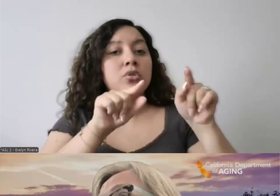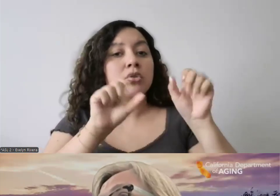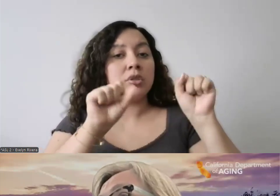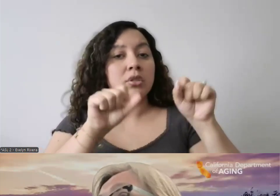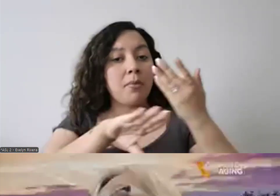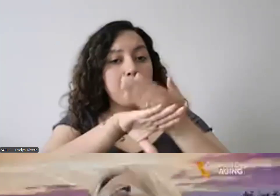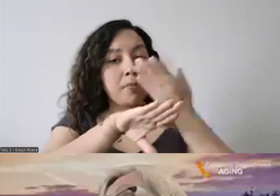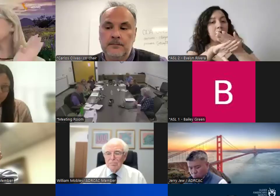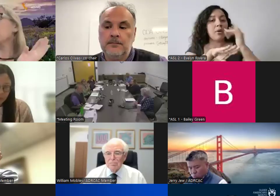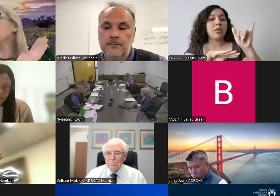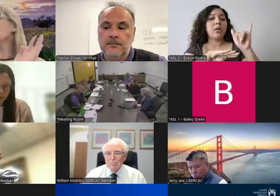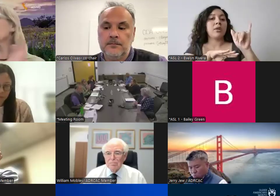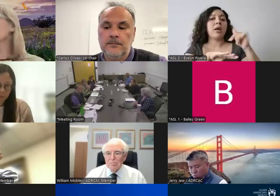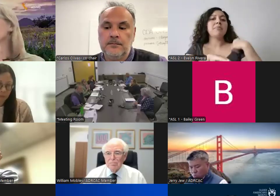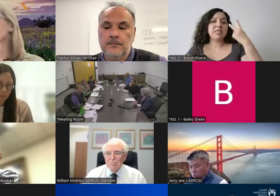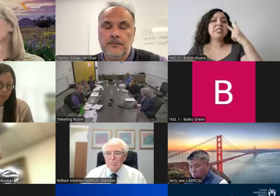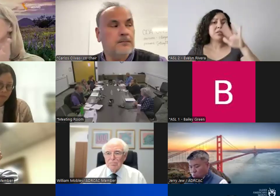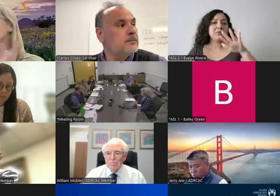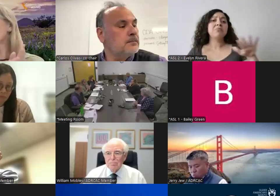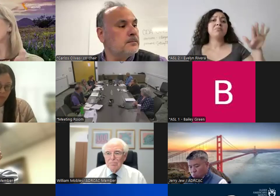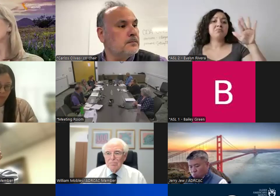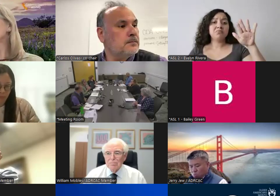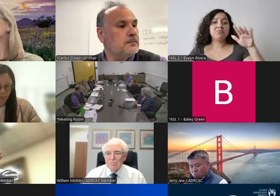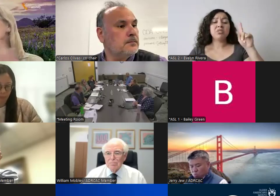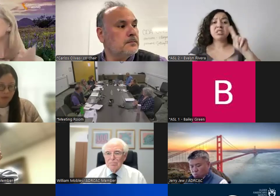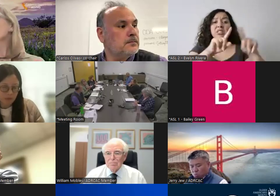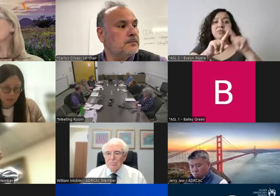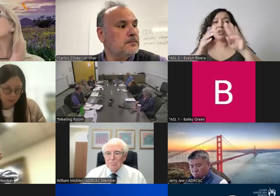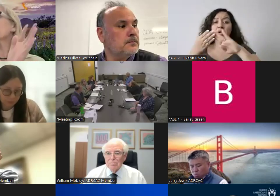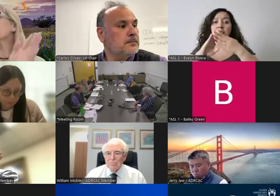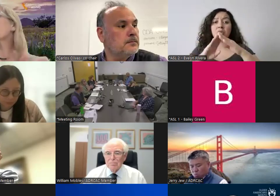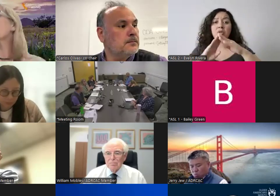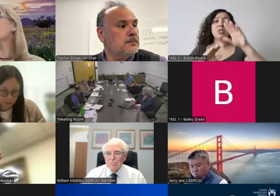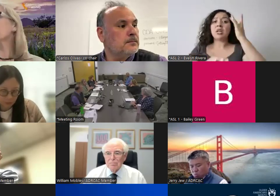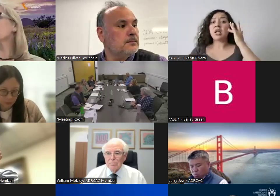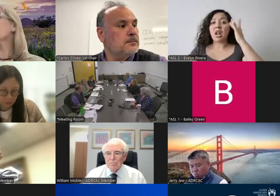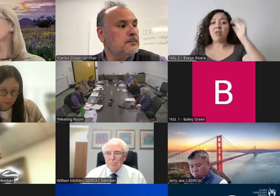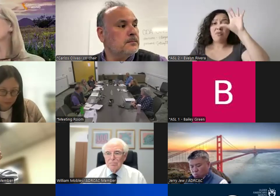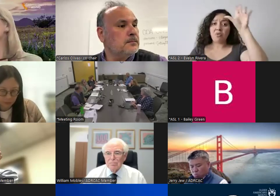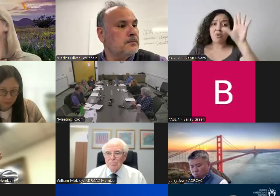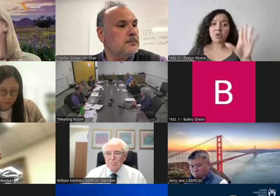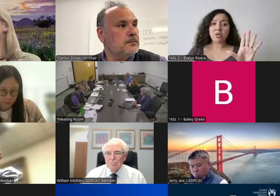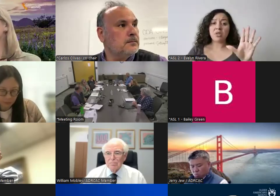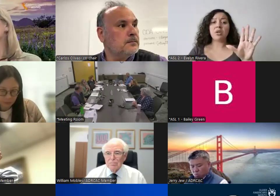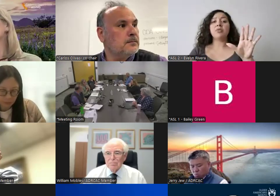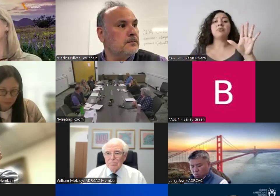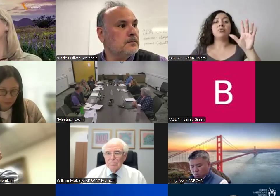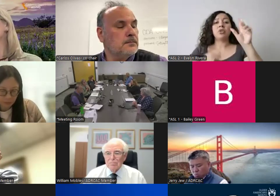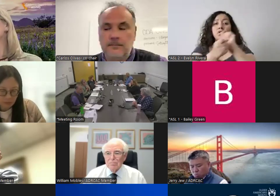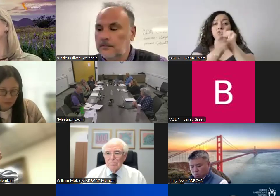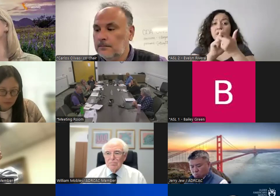infrastructure improvements. I'm seeing it around the communities throughout California where those funds are translating to